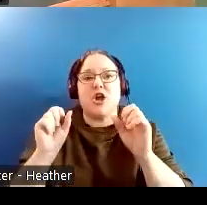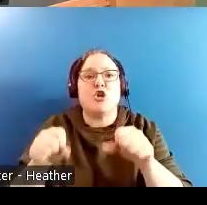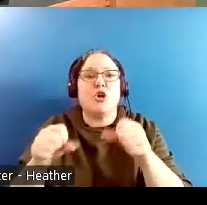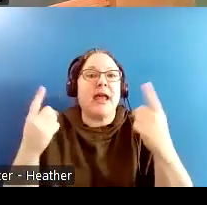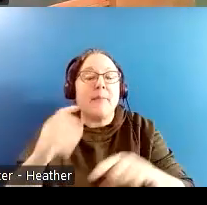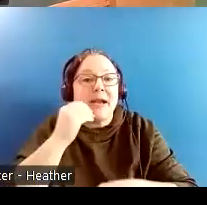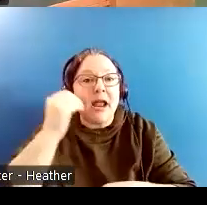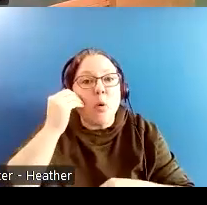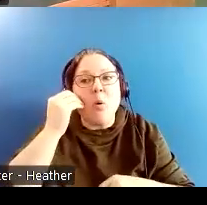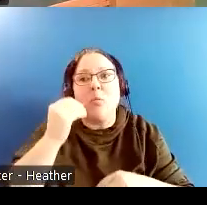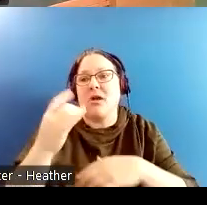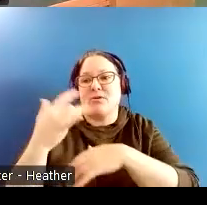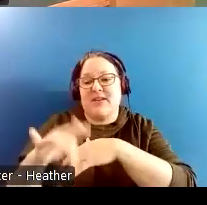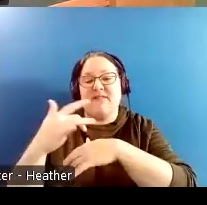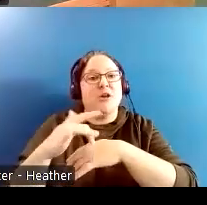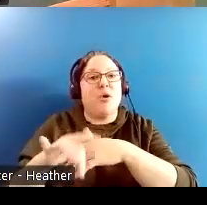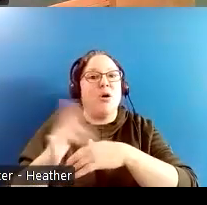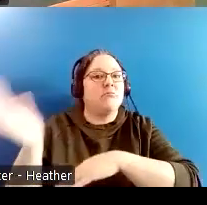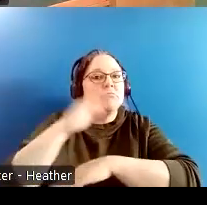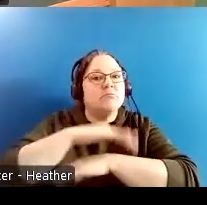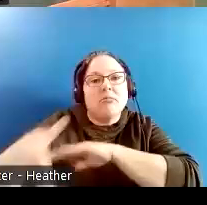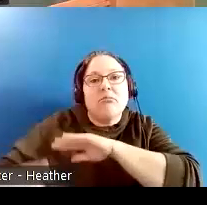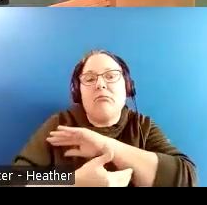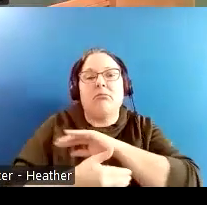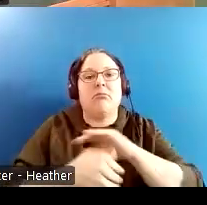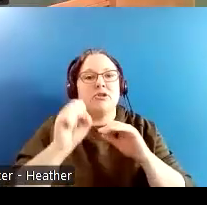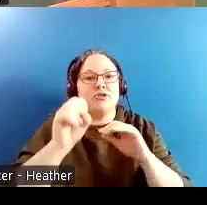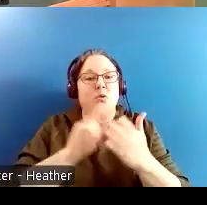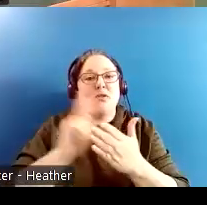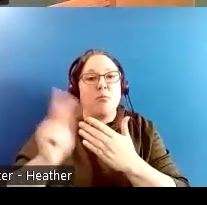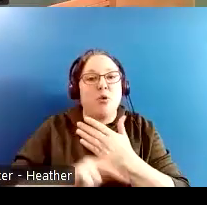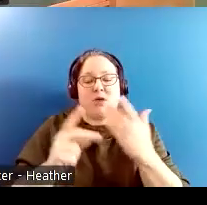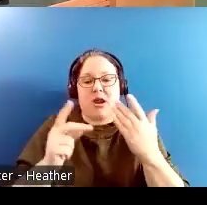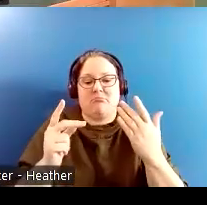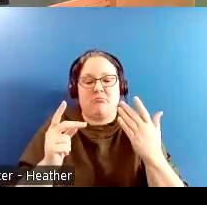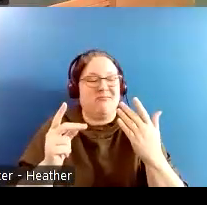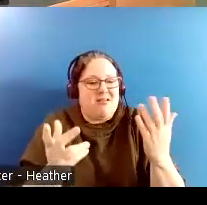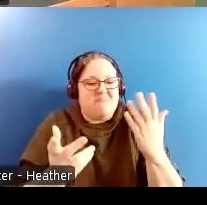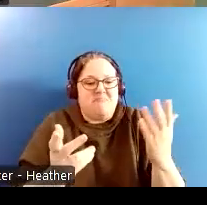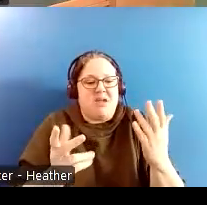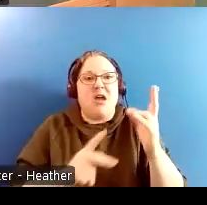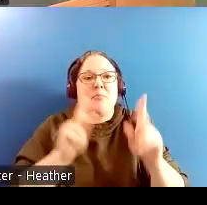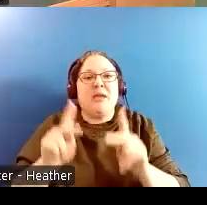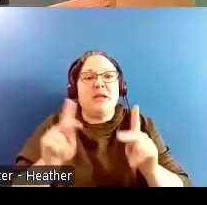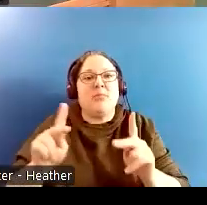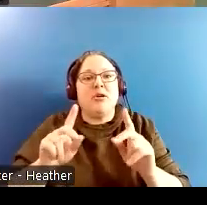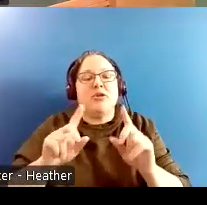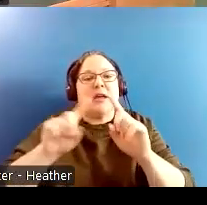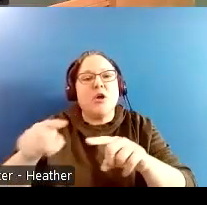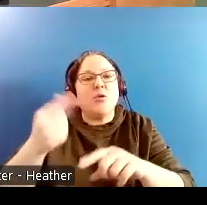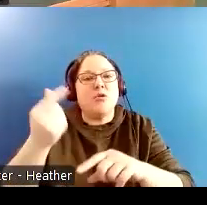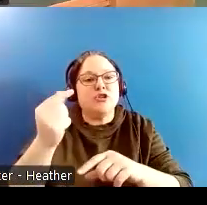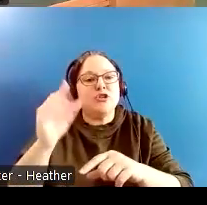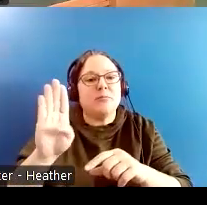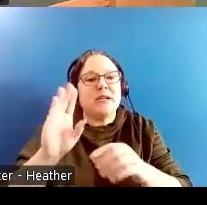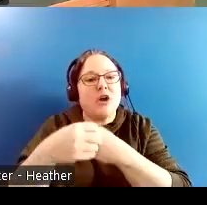home. It was available 24/7. Although the initial programs were done, people had to go to their GP's office in London or wherever else